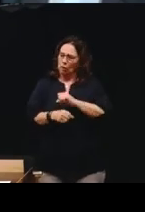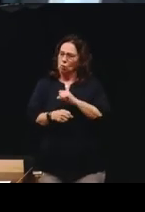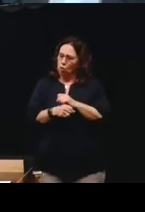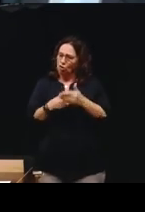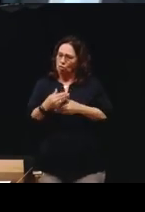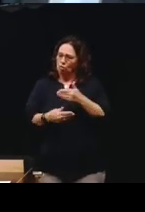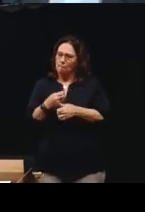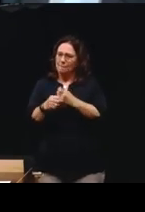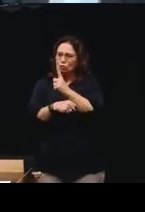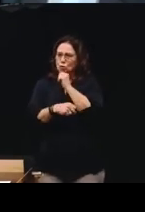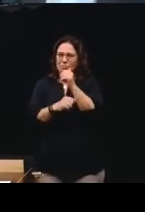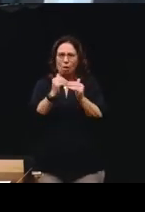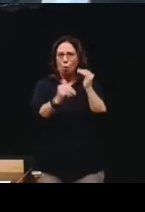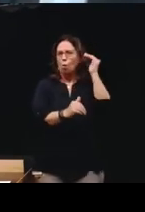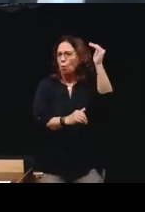to not go in that direction.